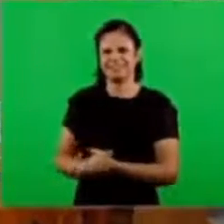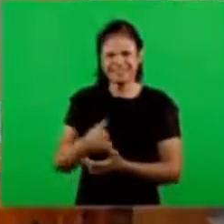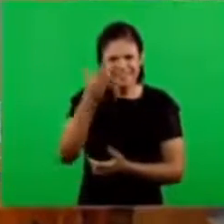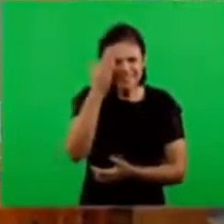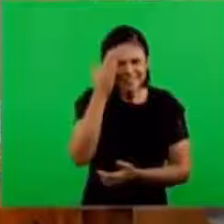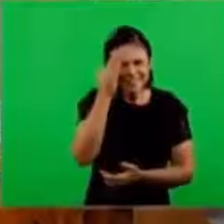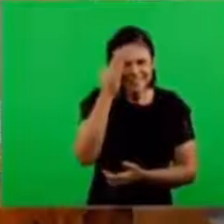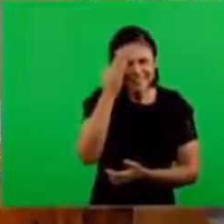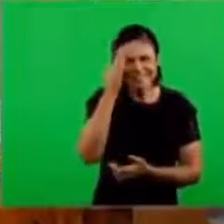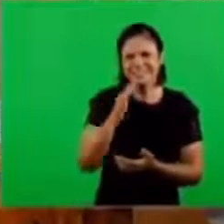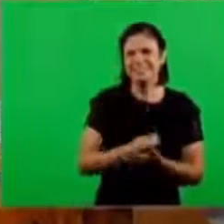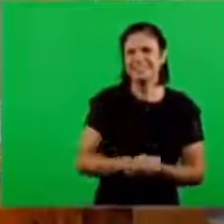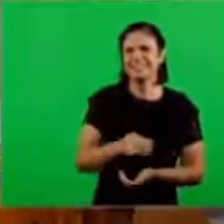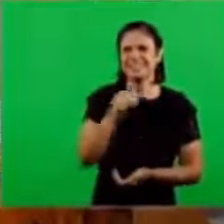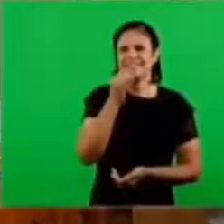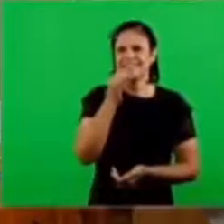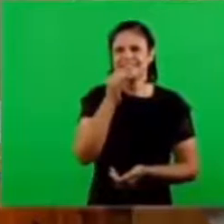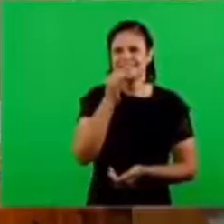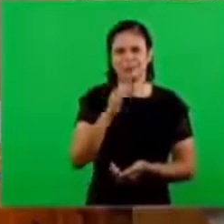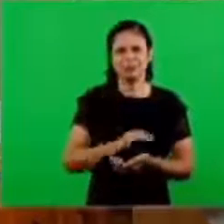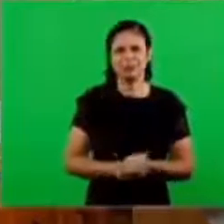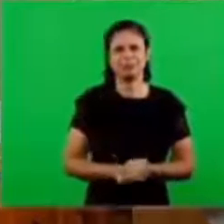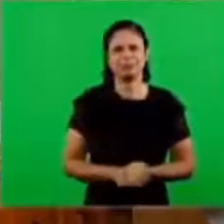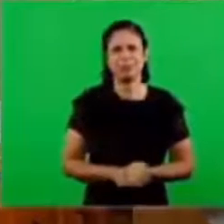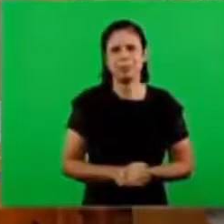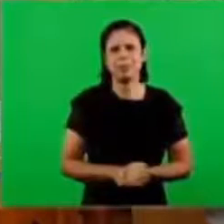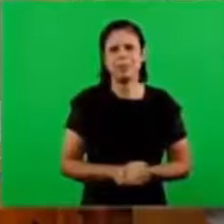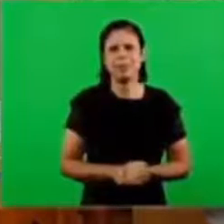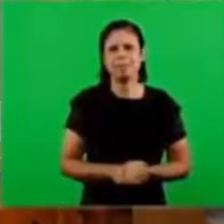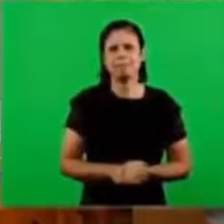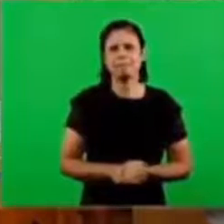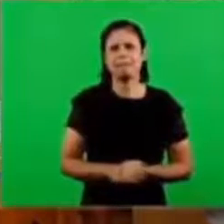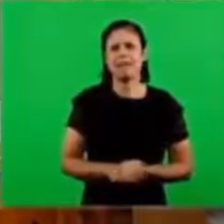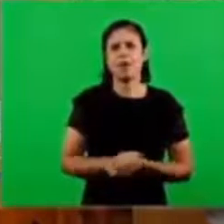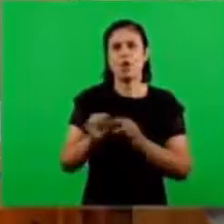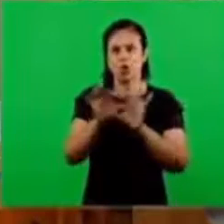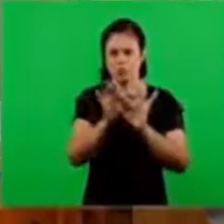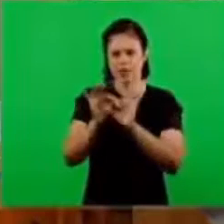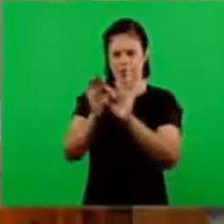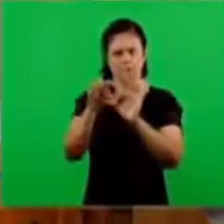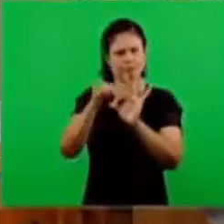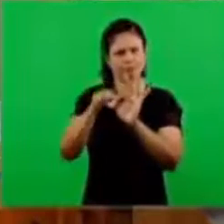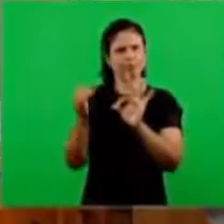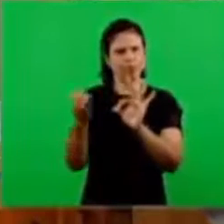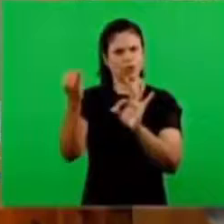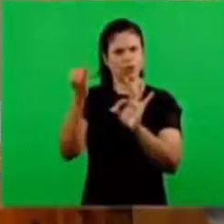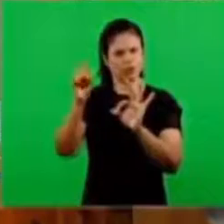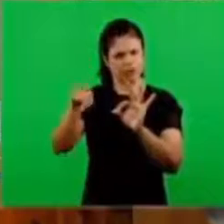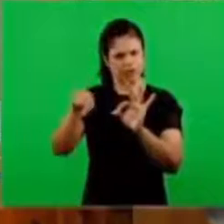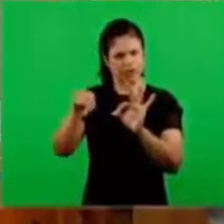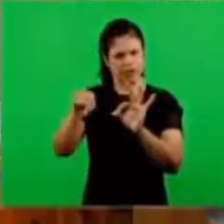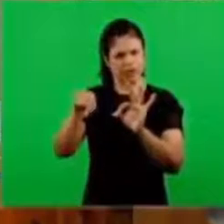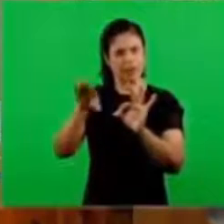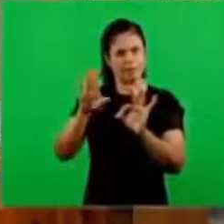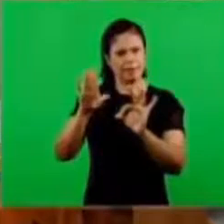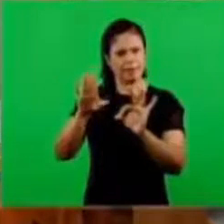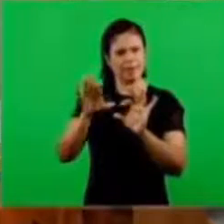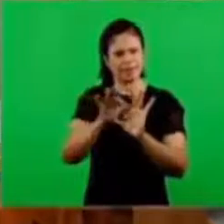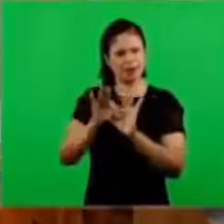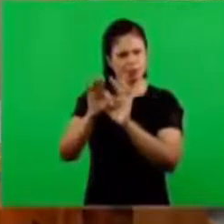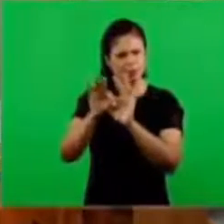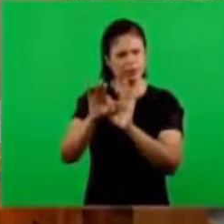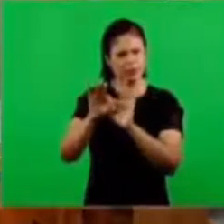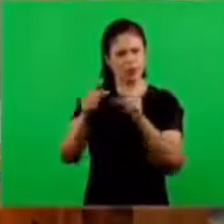Is it in glorification? So no. You may say, is in fellowship is important? Yes. Is